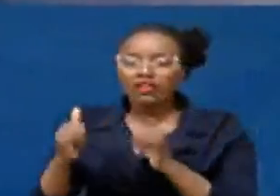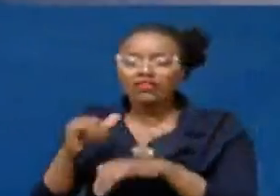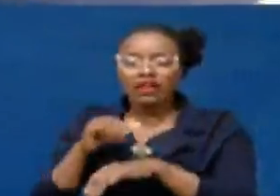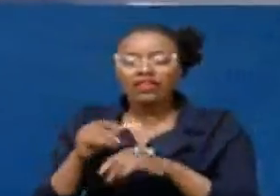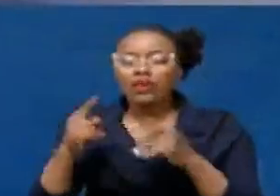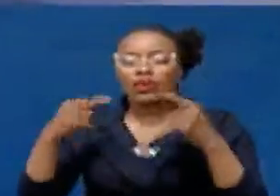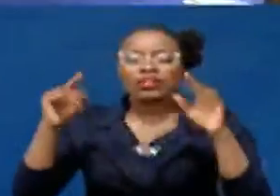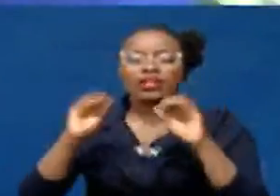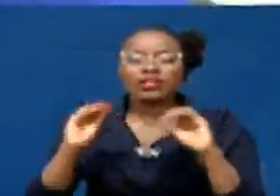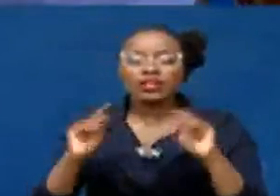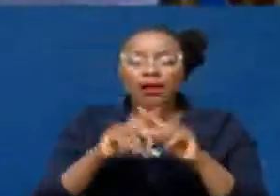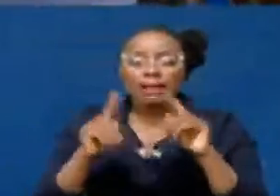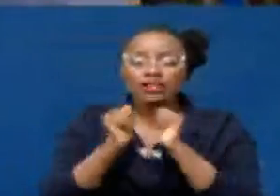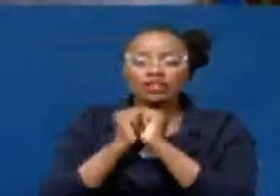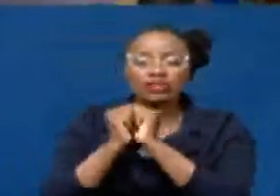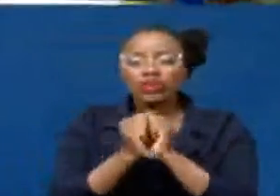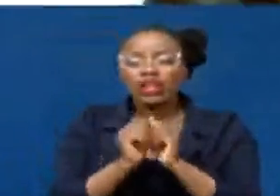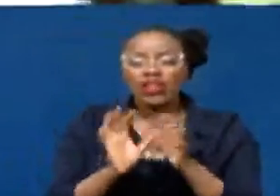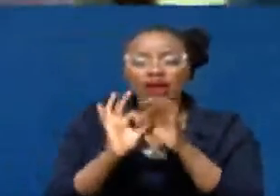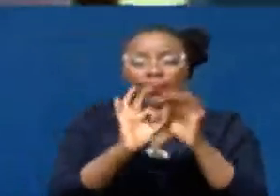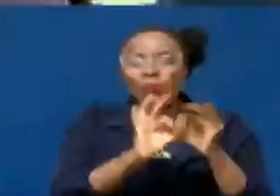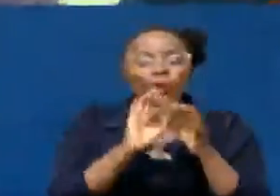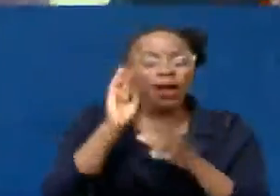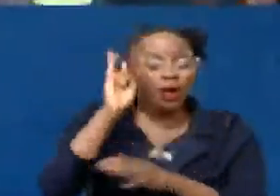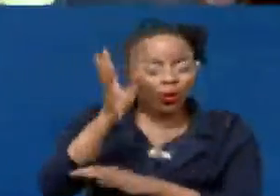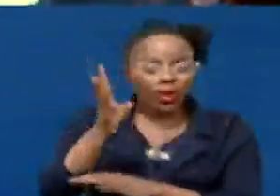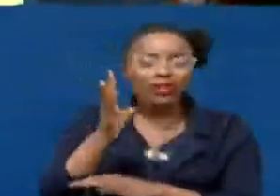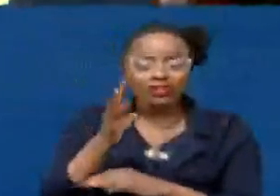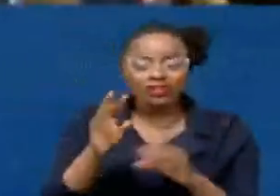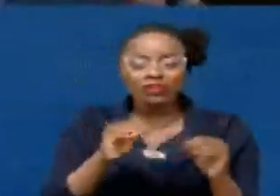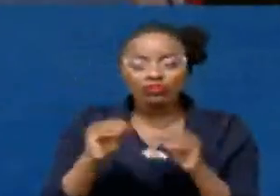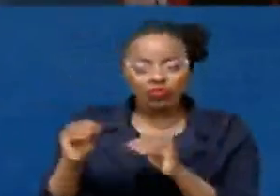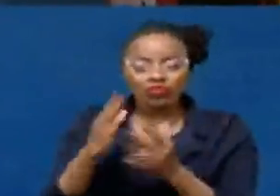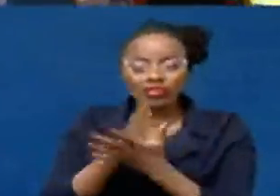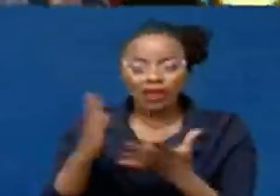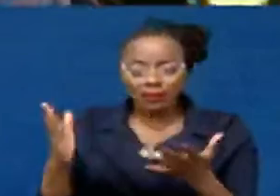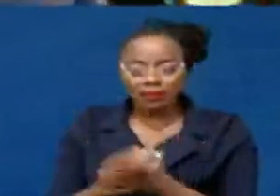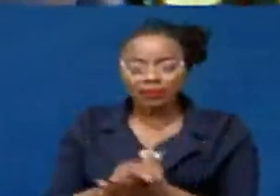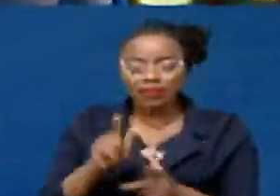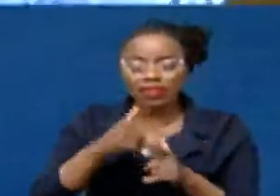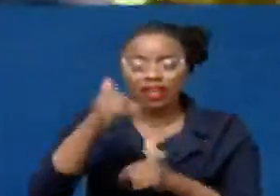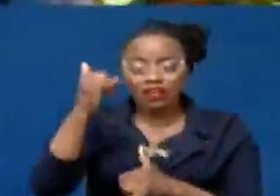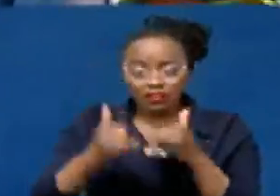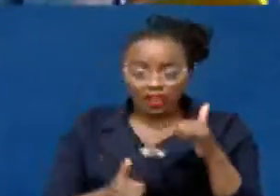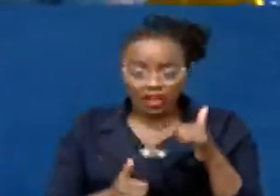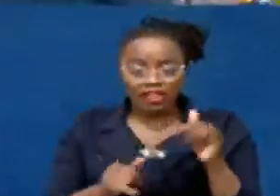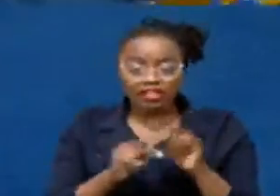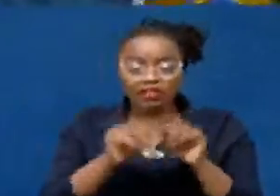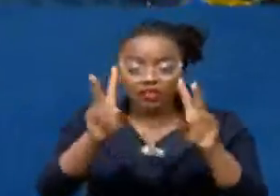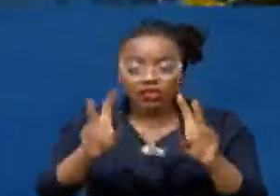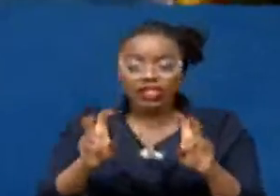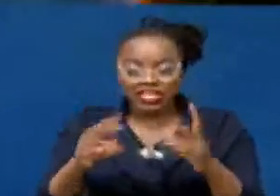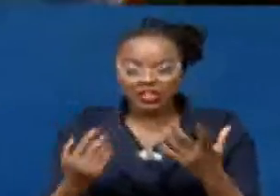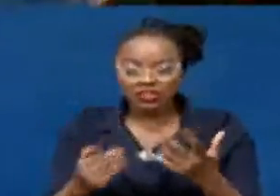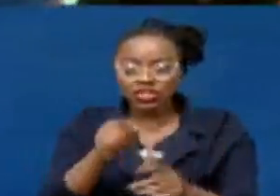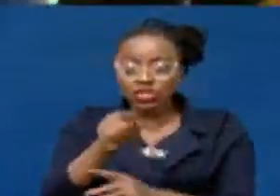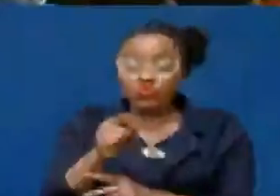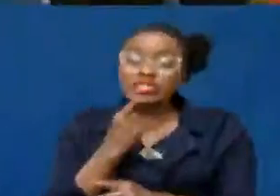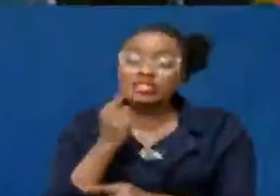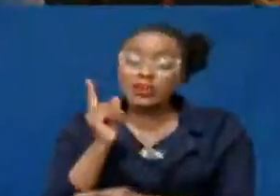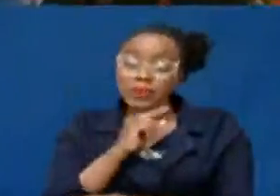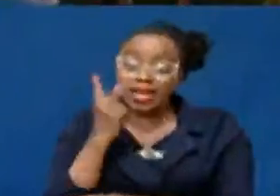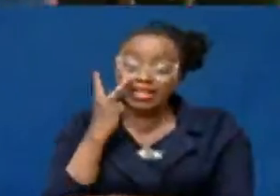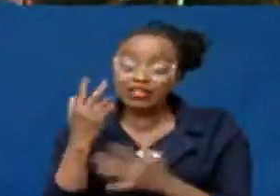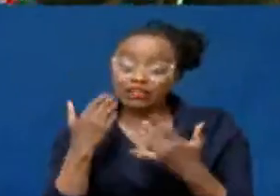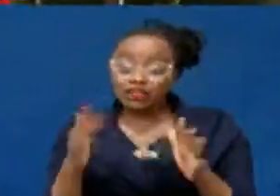getting anywhere, but together as coalitions they'll get somewhere. So finally, Joe, on this issue, what you're also seeing